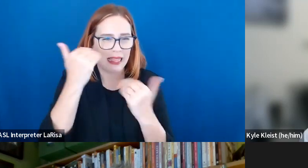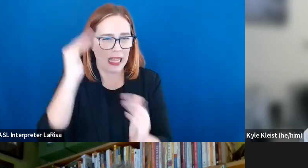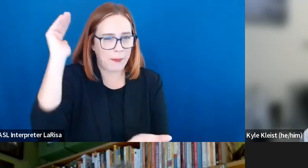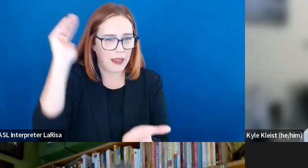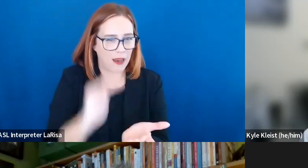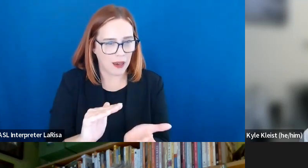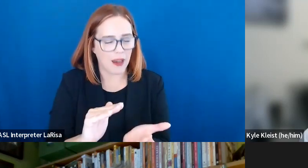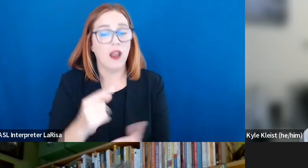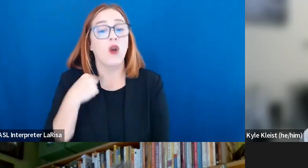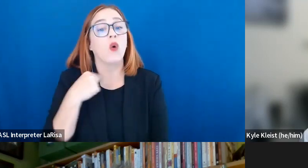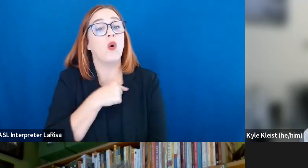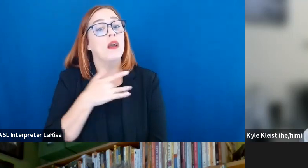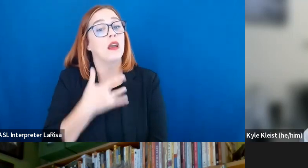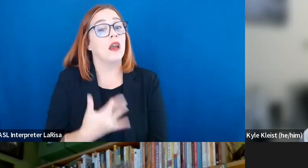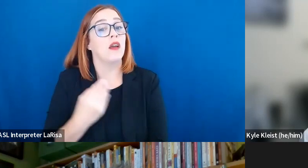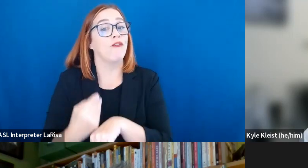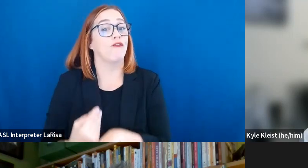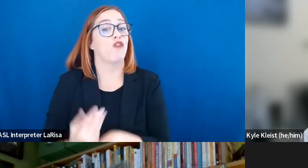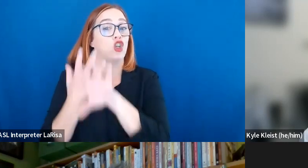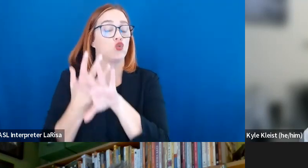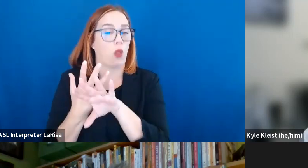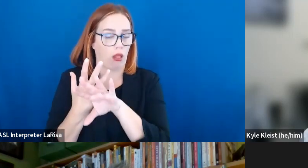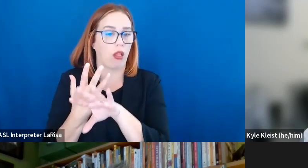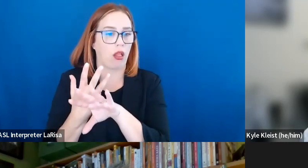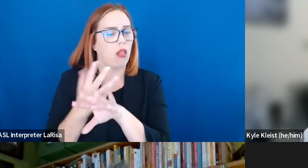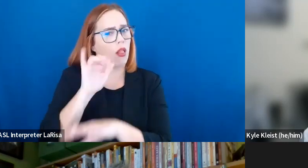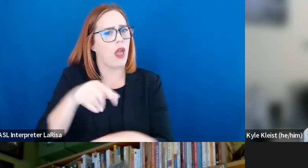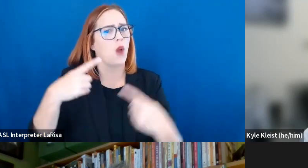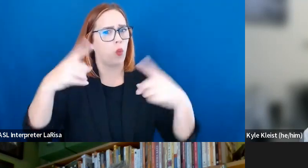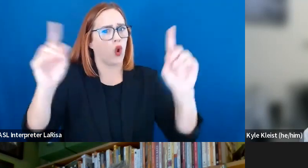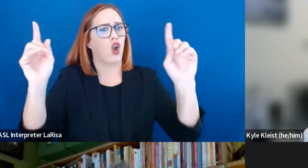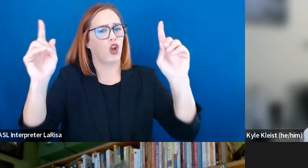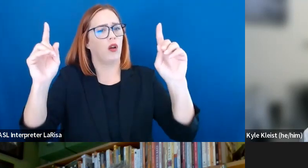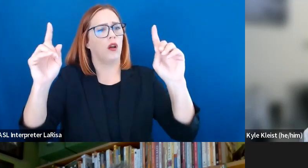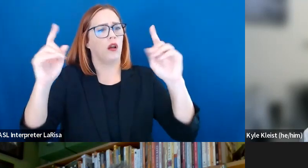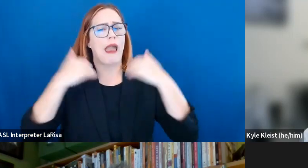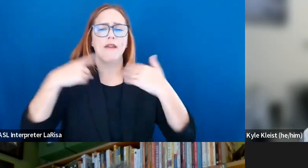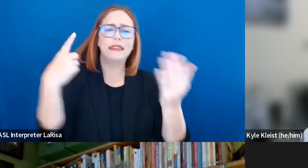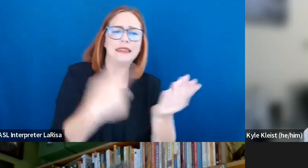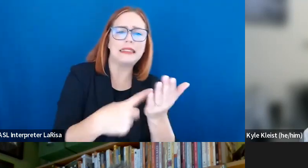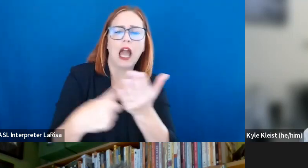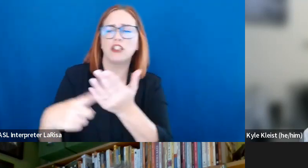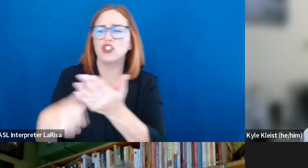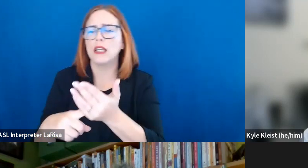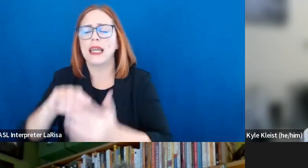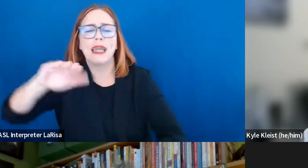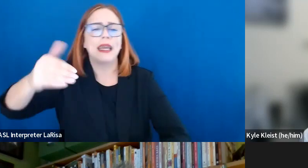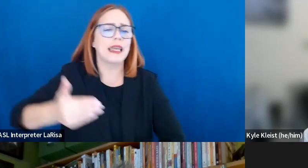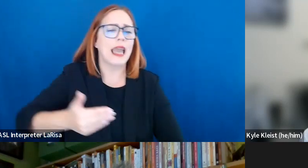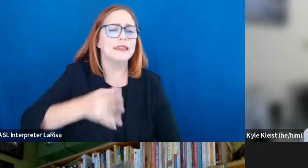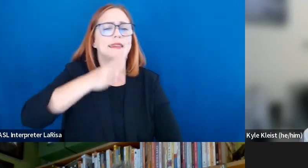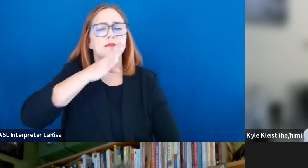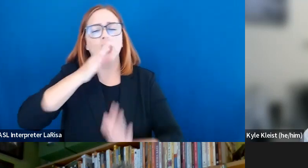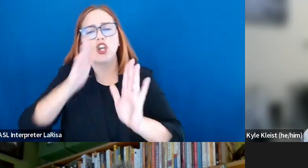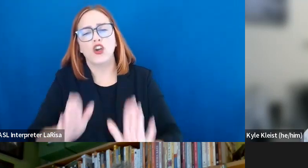format, which worked really well. I mean, because we've incorporated discussions and guest speakers and